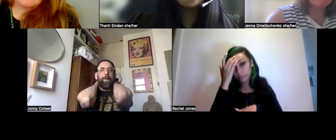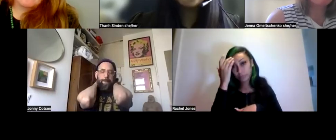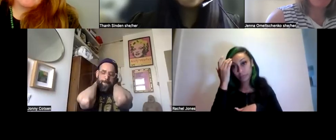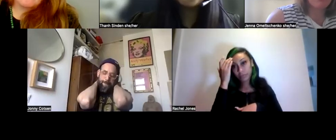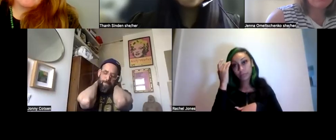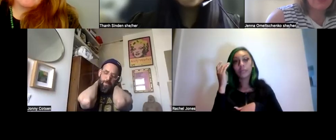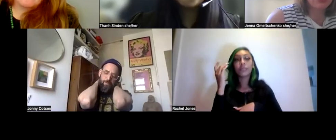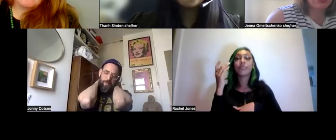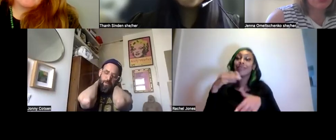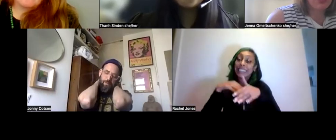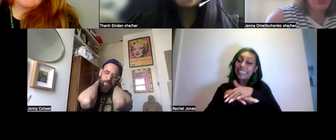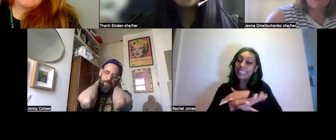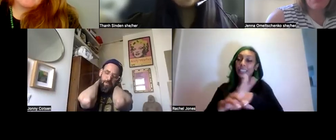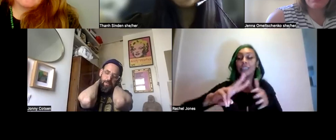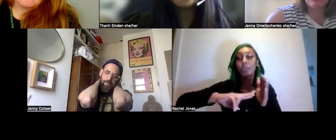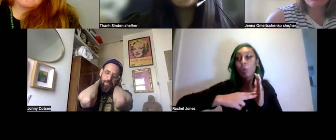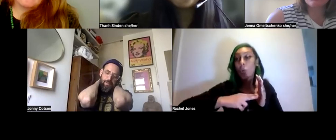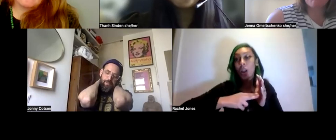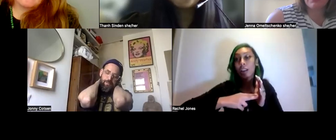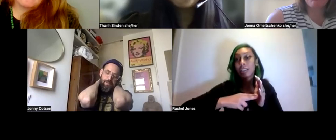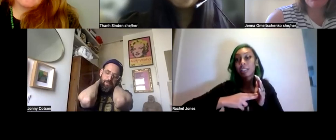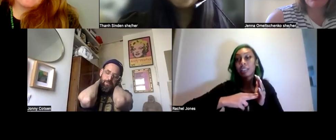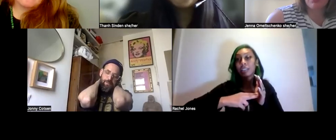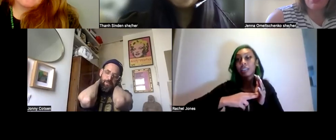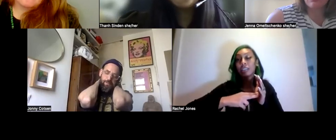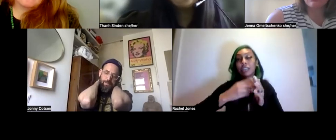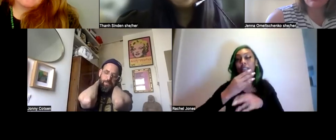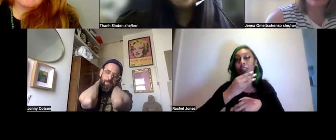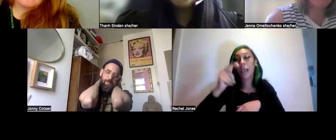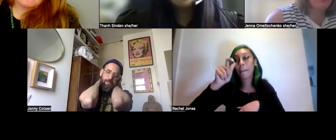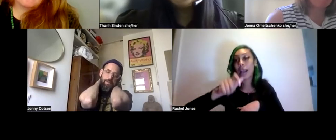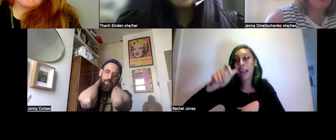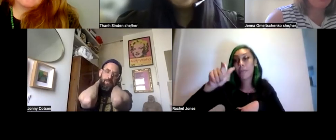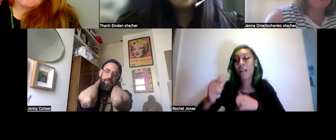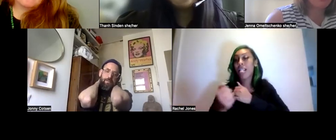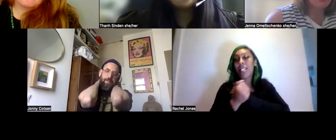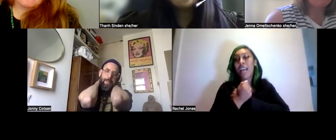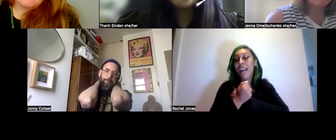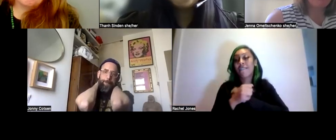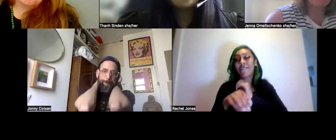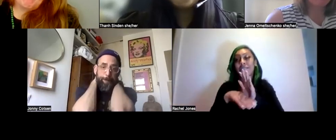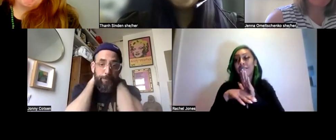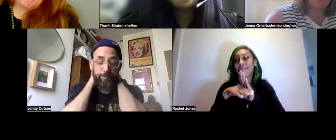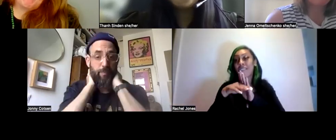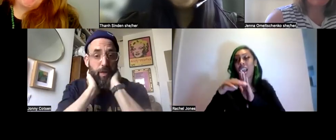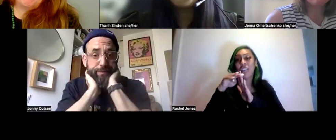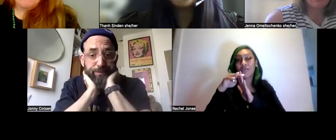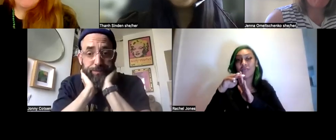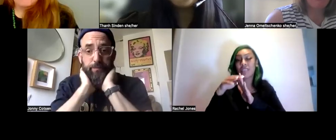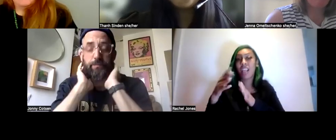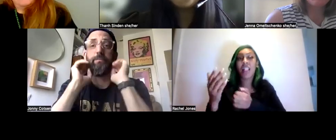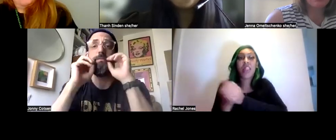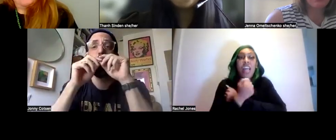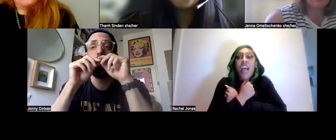even being in an organisation, I think some people love hierarchy and some people love holding on to